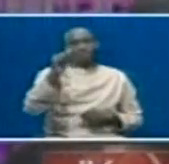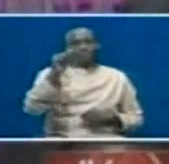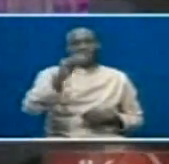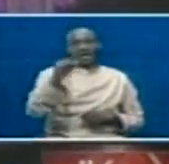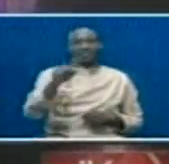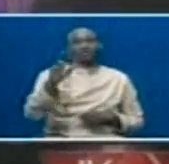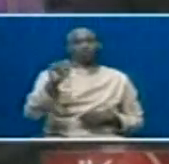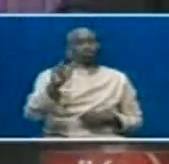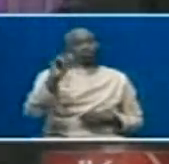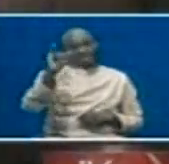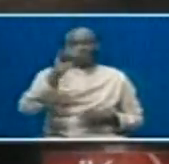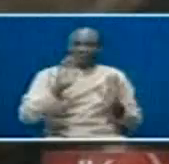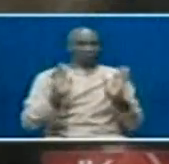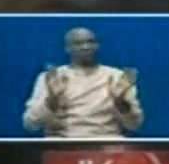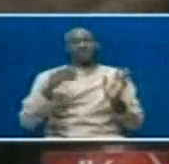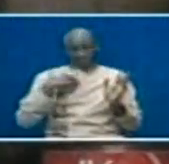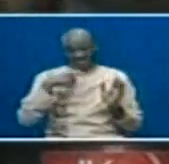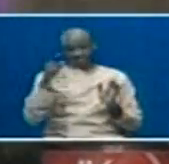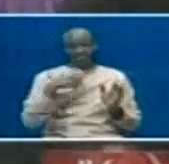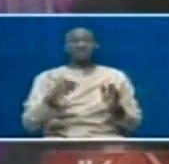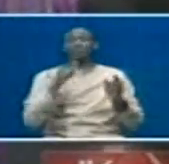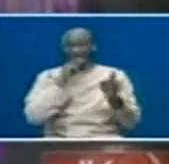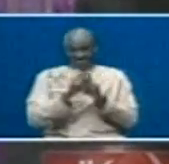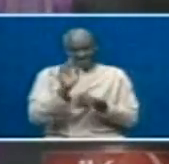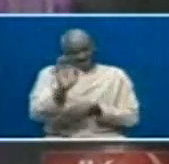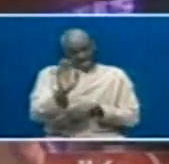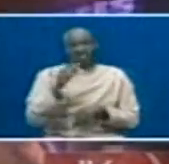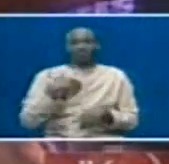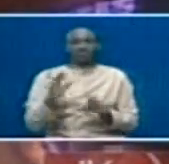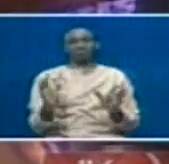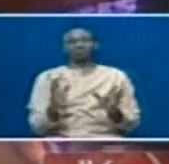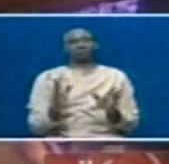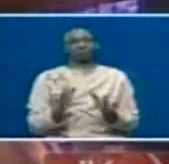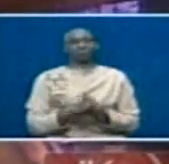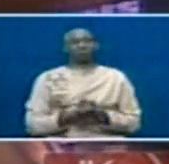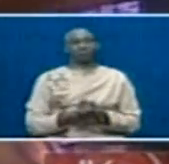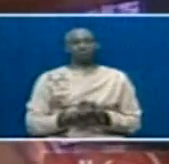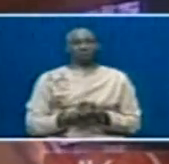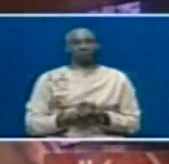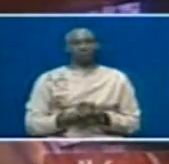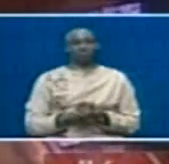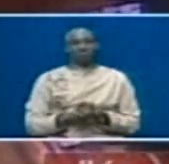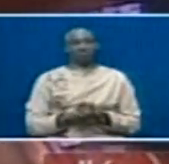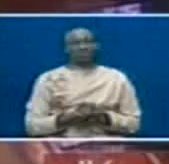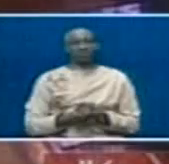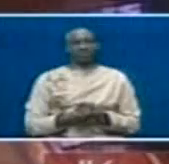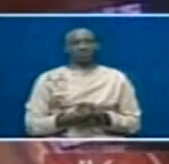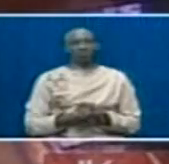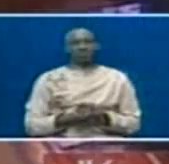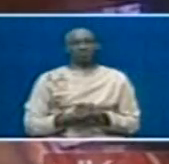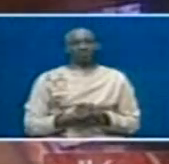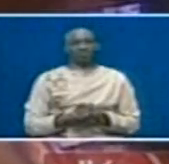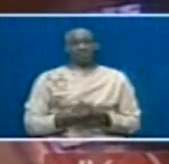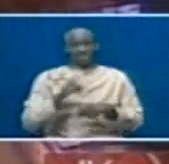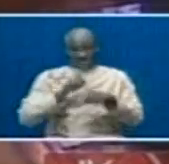a ndugu. Mm. So I was. They took me as one of them. The picture I just showed our viewers on the screen there, and taken